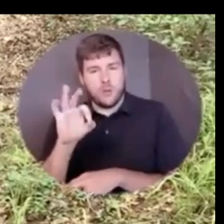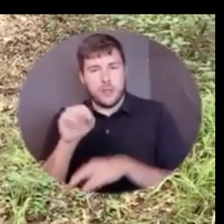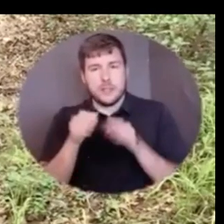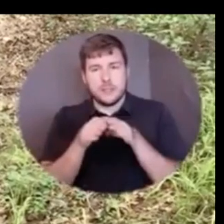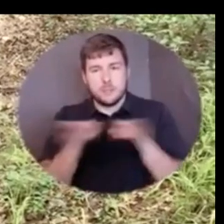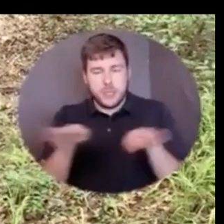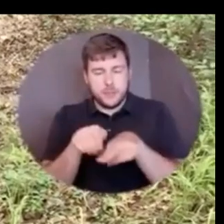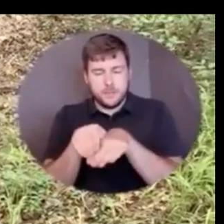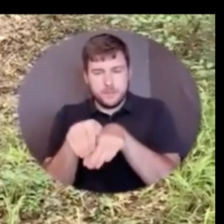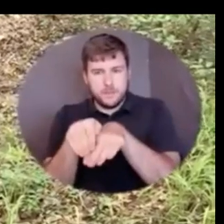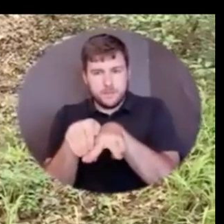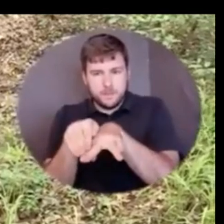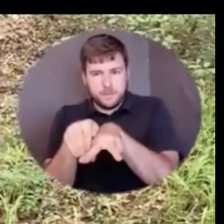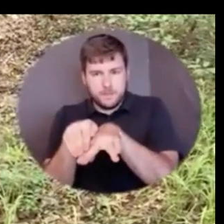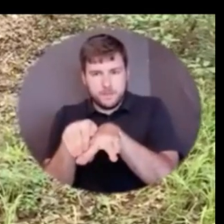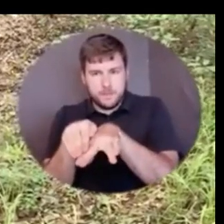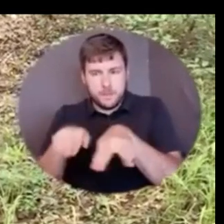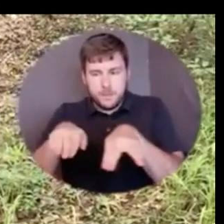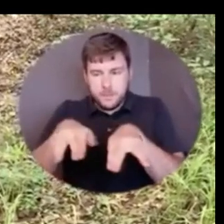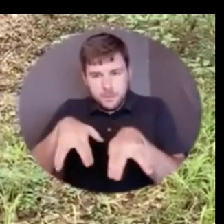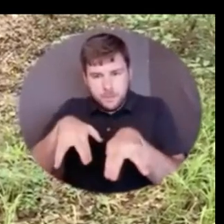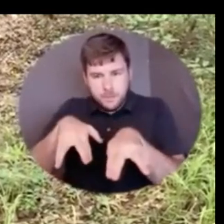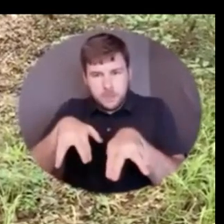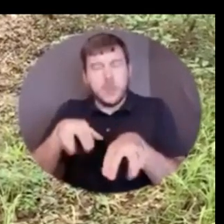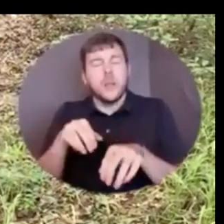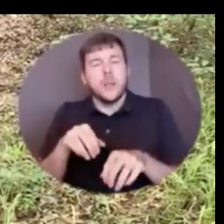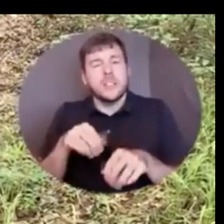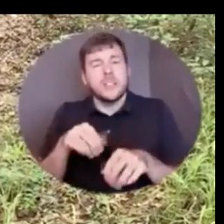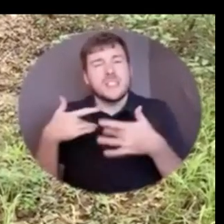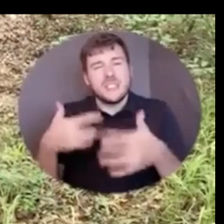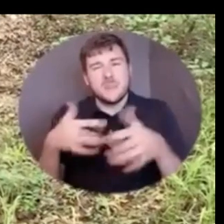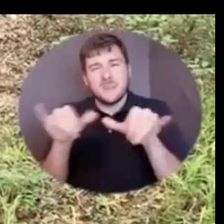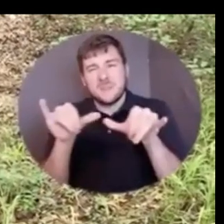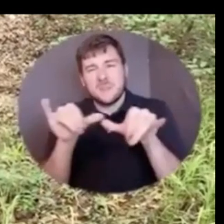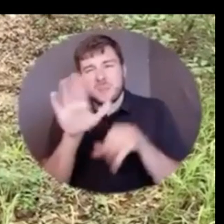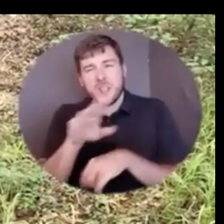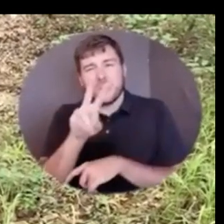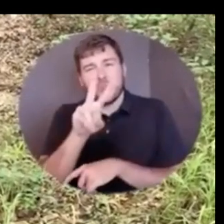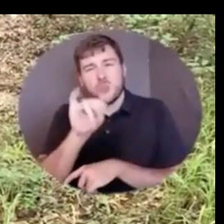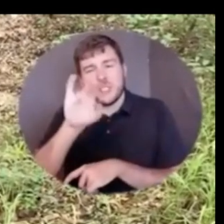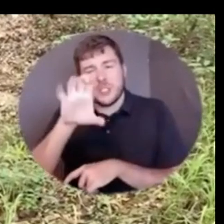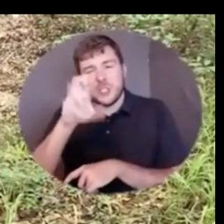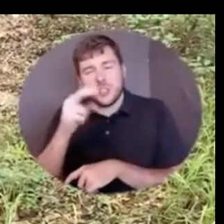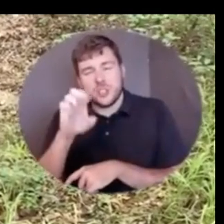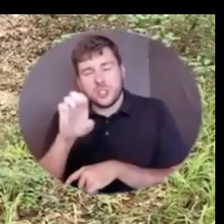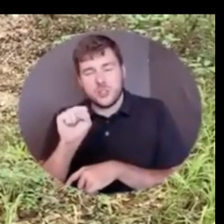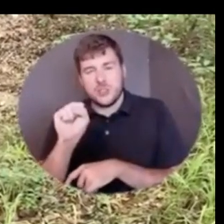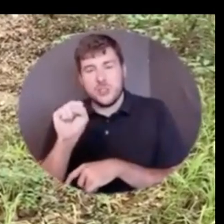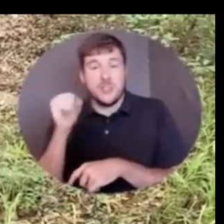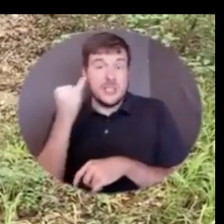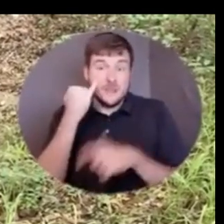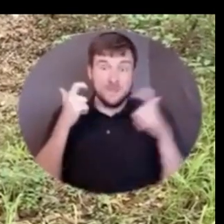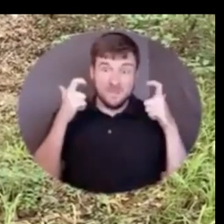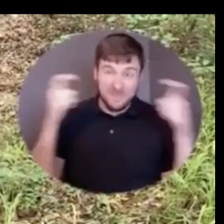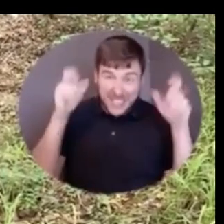splits in the front. So you look for the forked split hoof, and they're usually about 2 to 3 inches, though if they're a really large deer, they can be